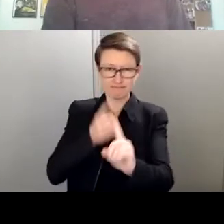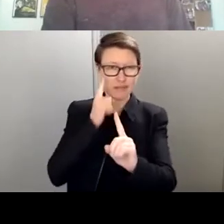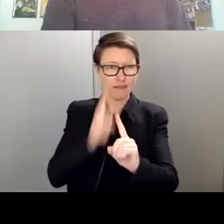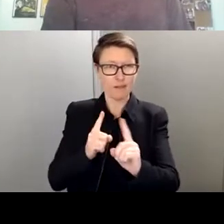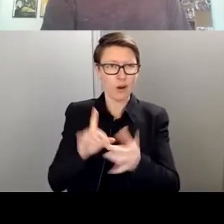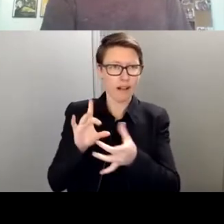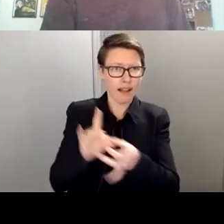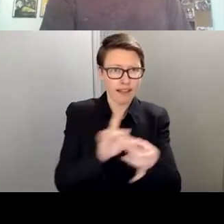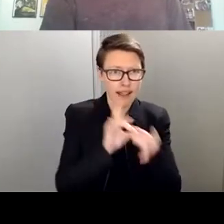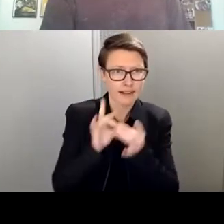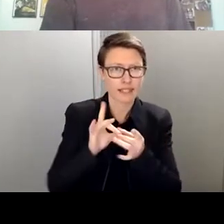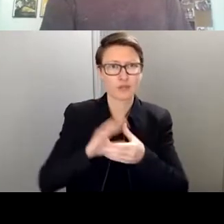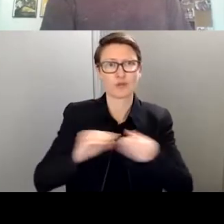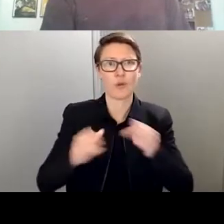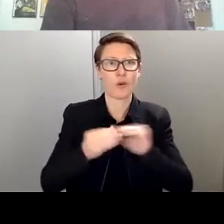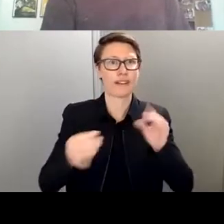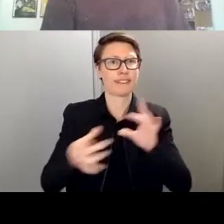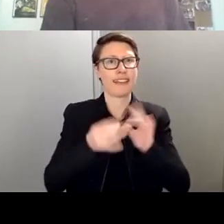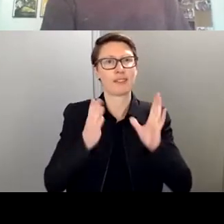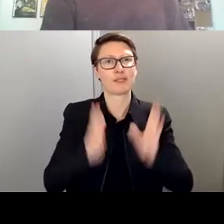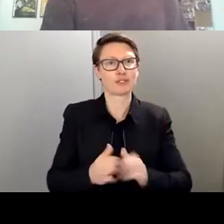and storytellers worldwide.